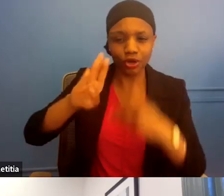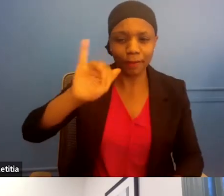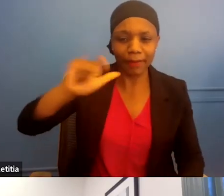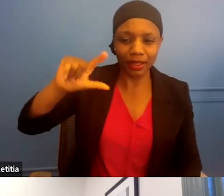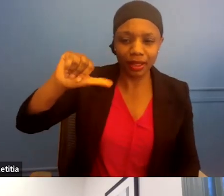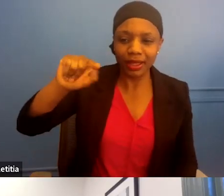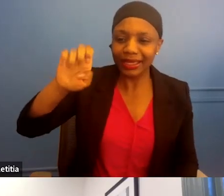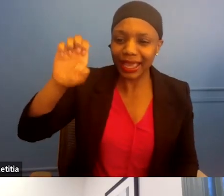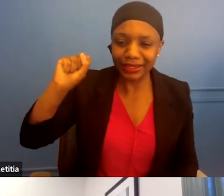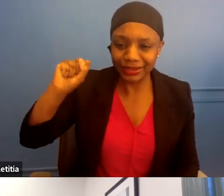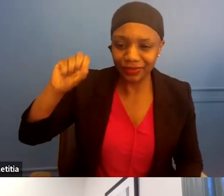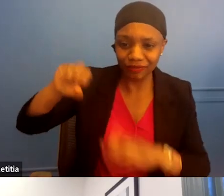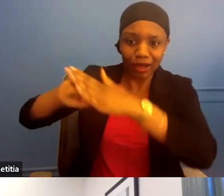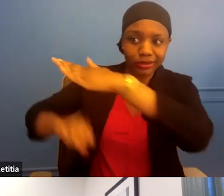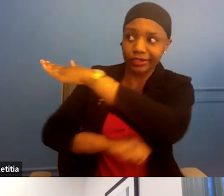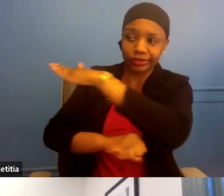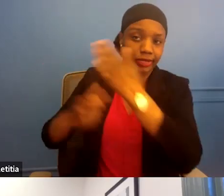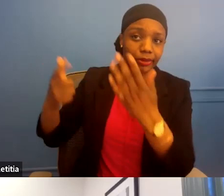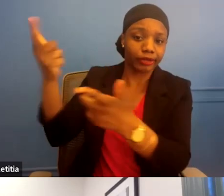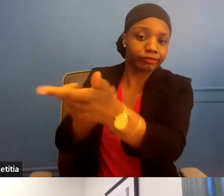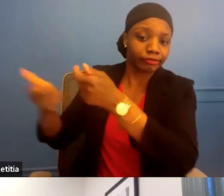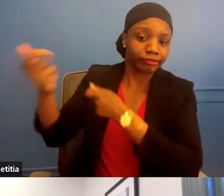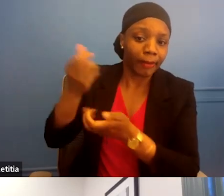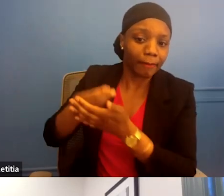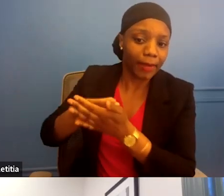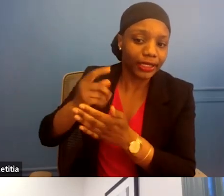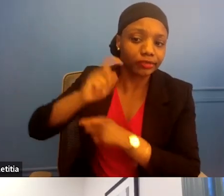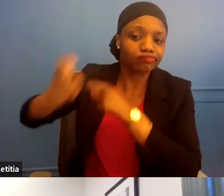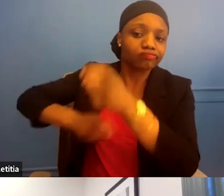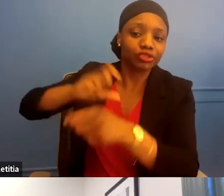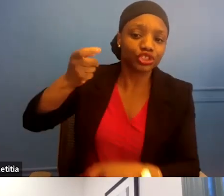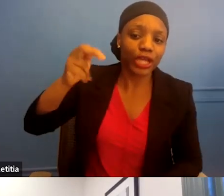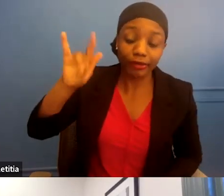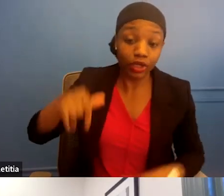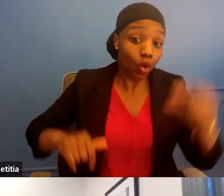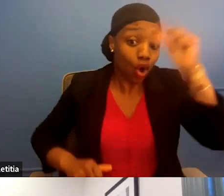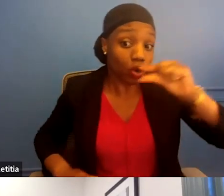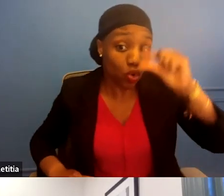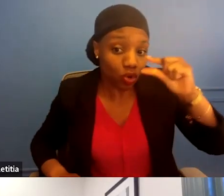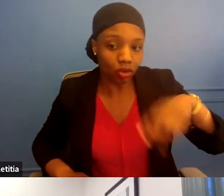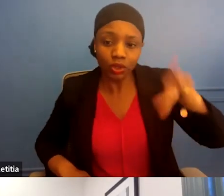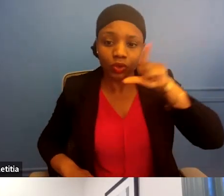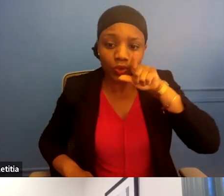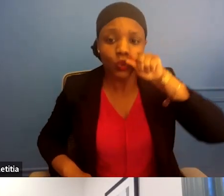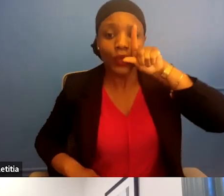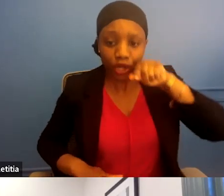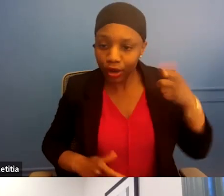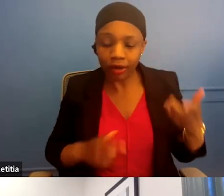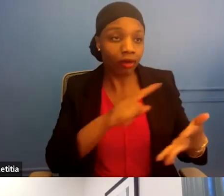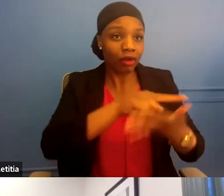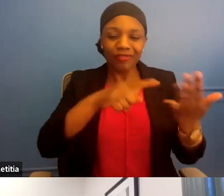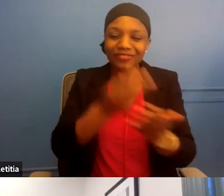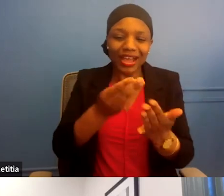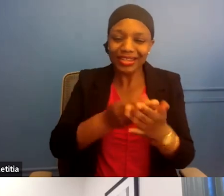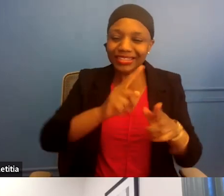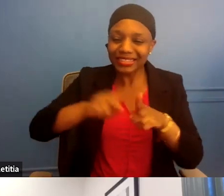whatever charity, they're making money and making investments in different charities. You can work at Google, you can work at Twitter. There's finance on so many